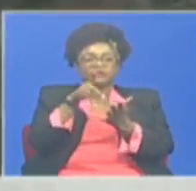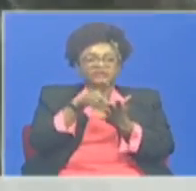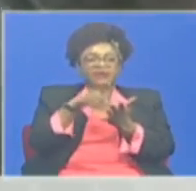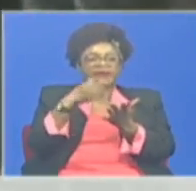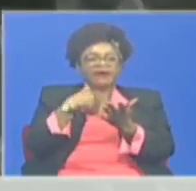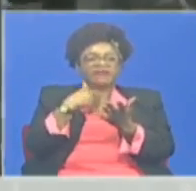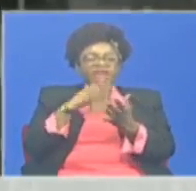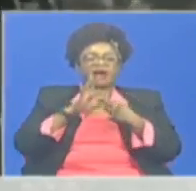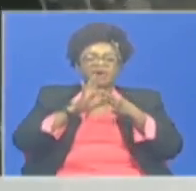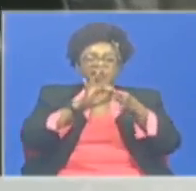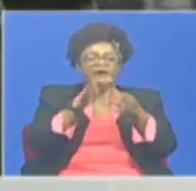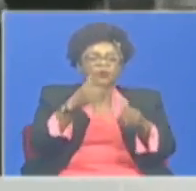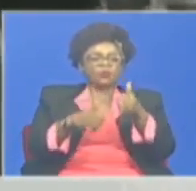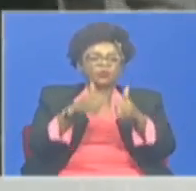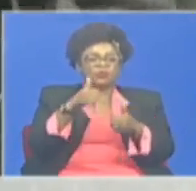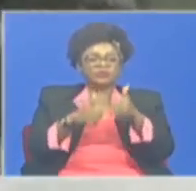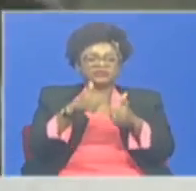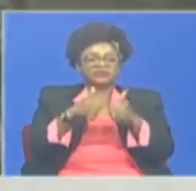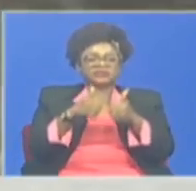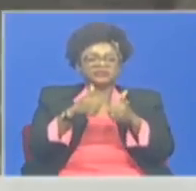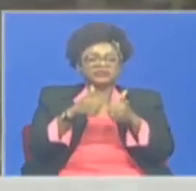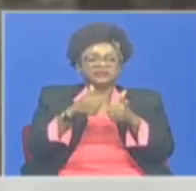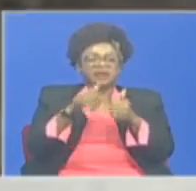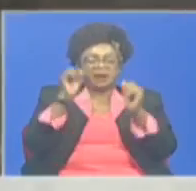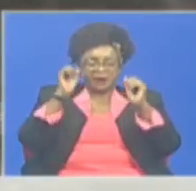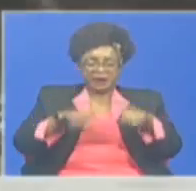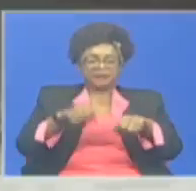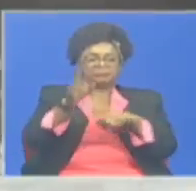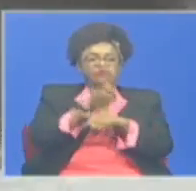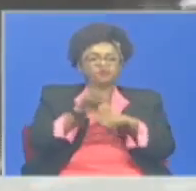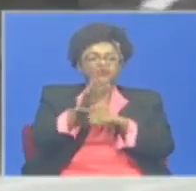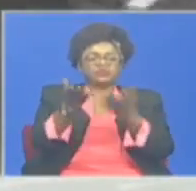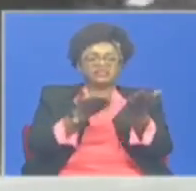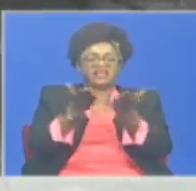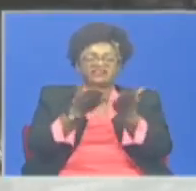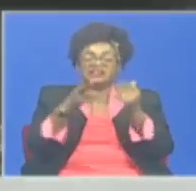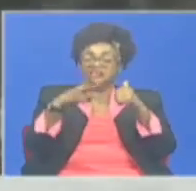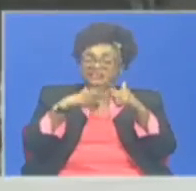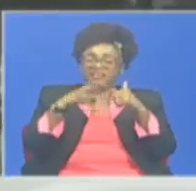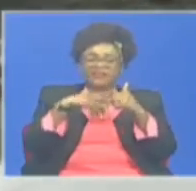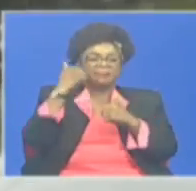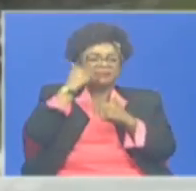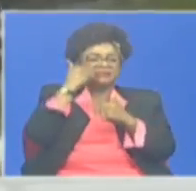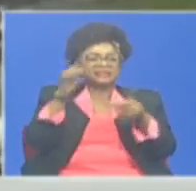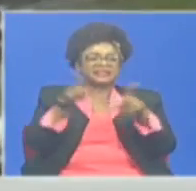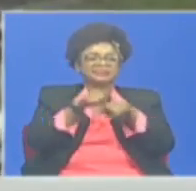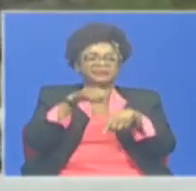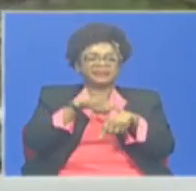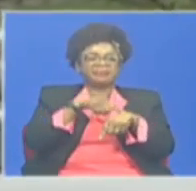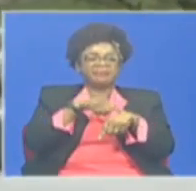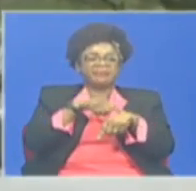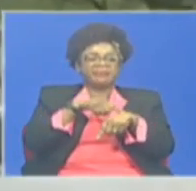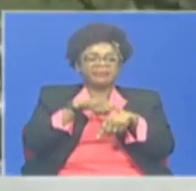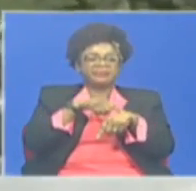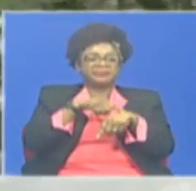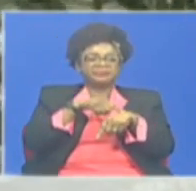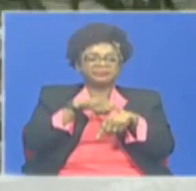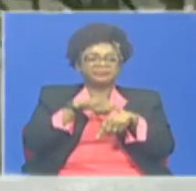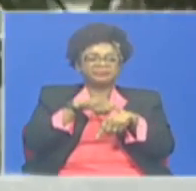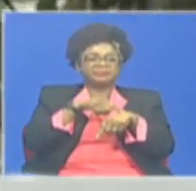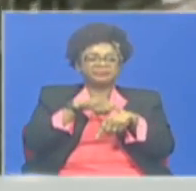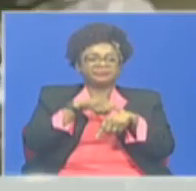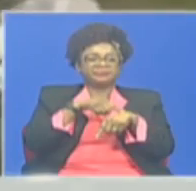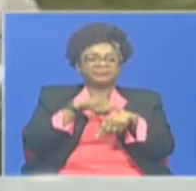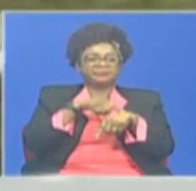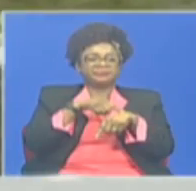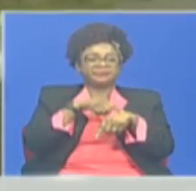which a single respirator can be used to serve about 7 patients at the same time. So people marched to his house just to thank